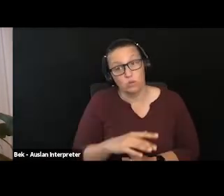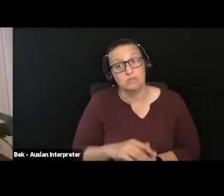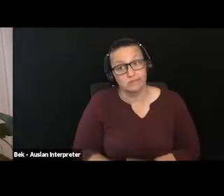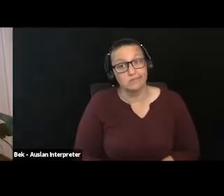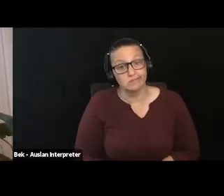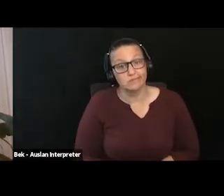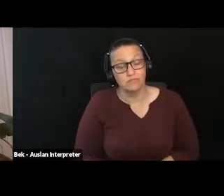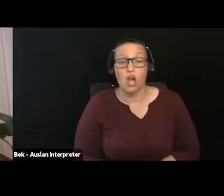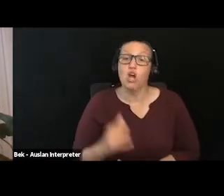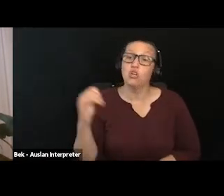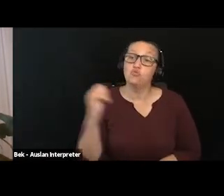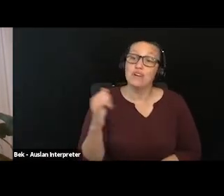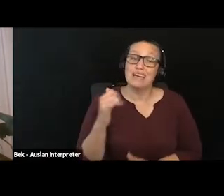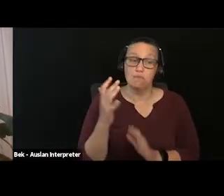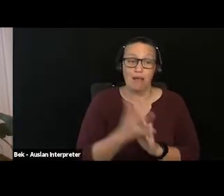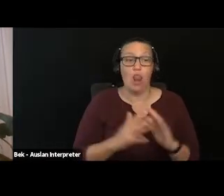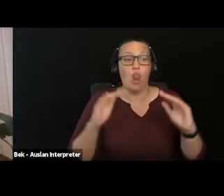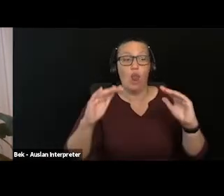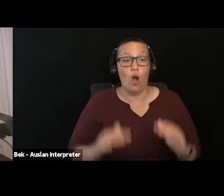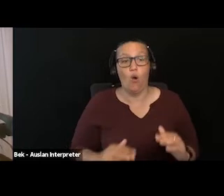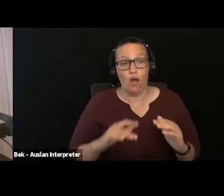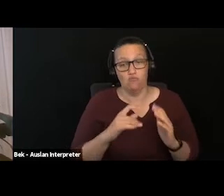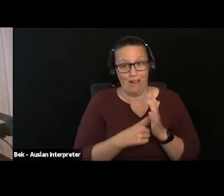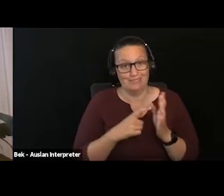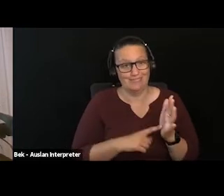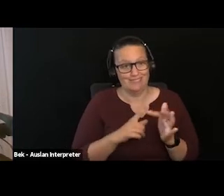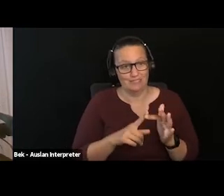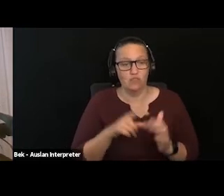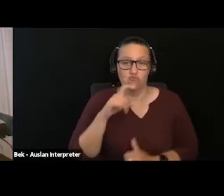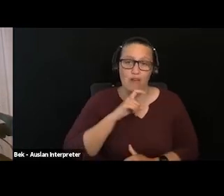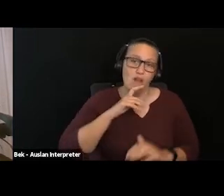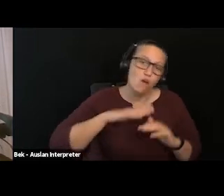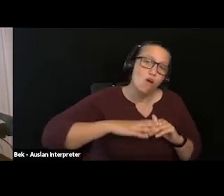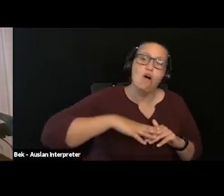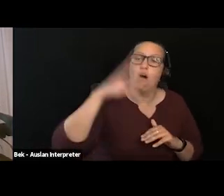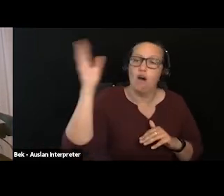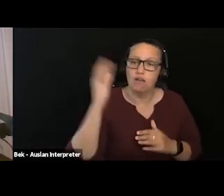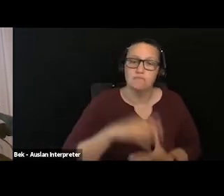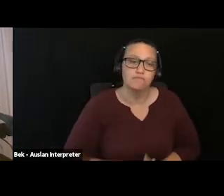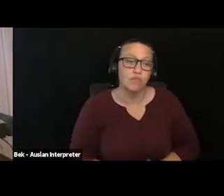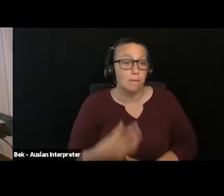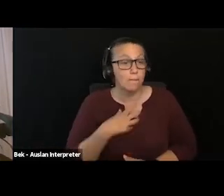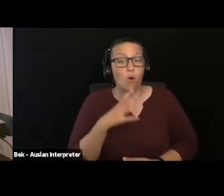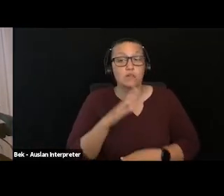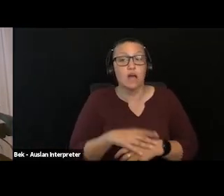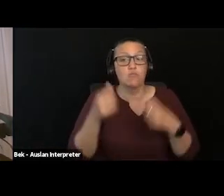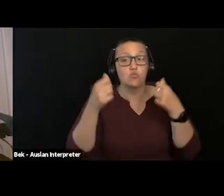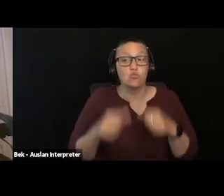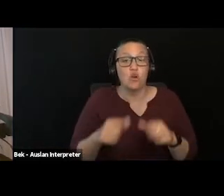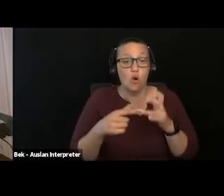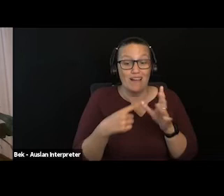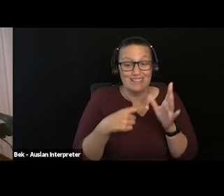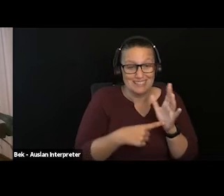so green is lower rates and red is higher rates. The more time you spend in OAT and the fewer number of